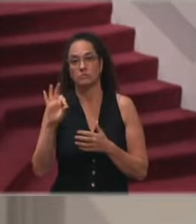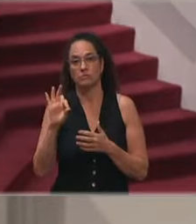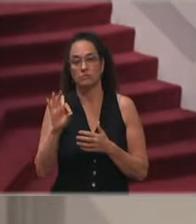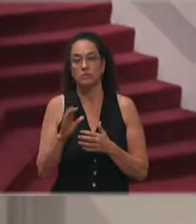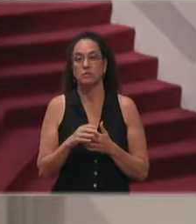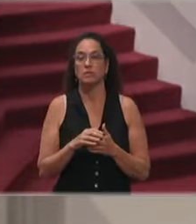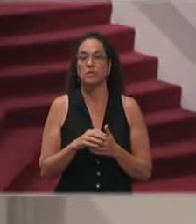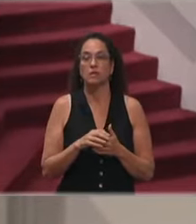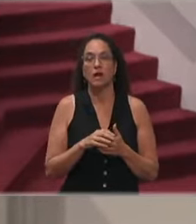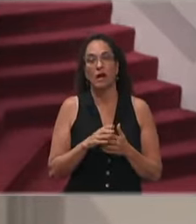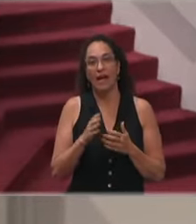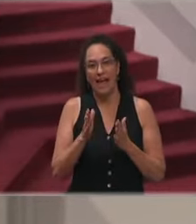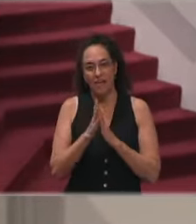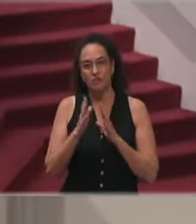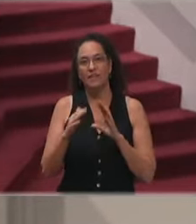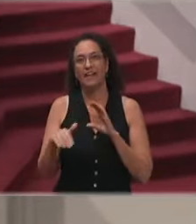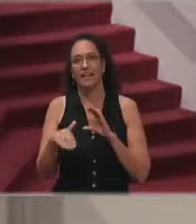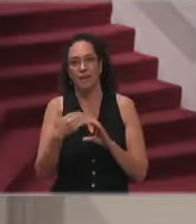church at